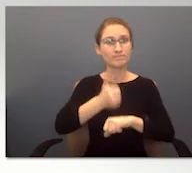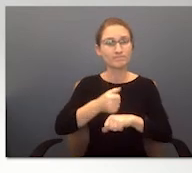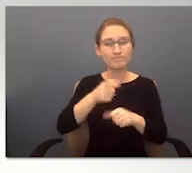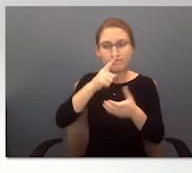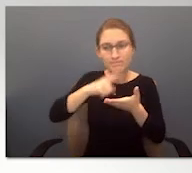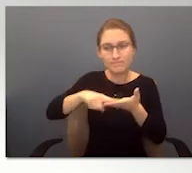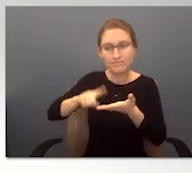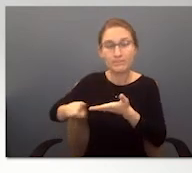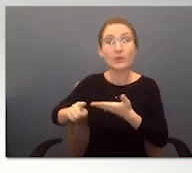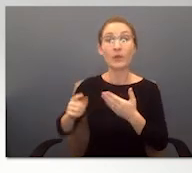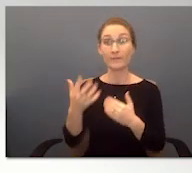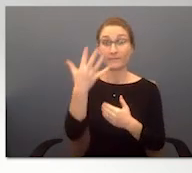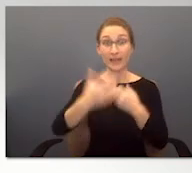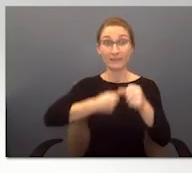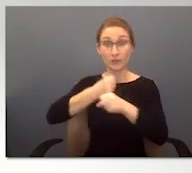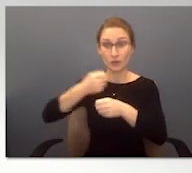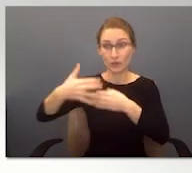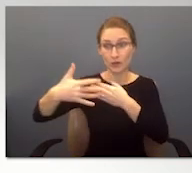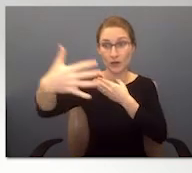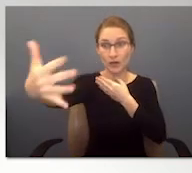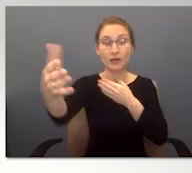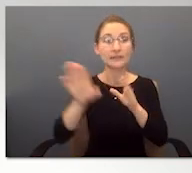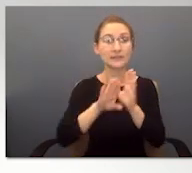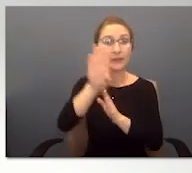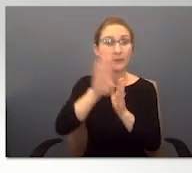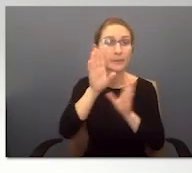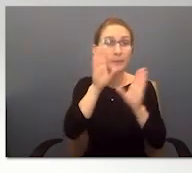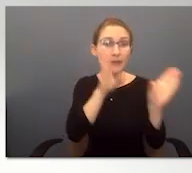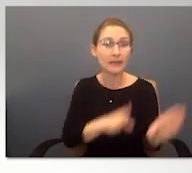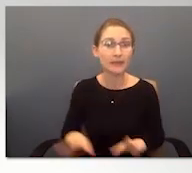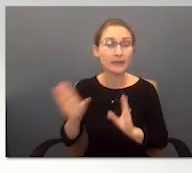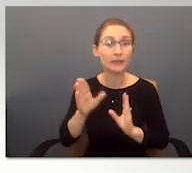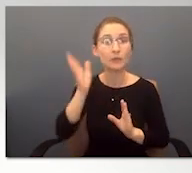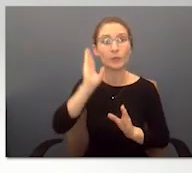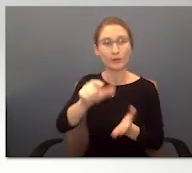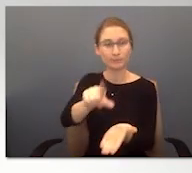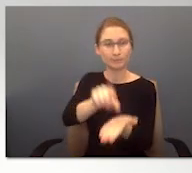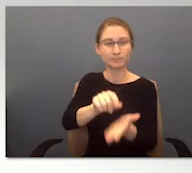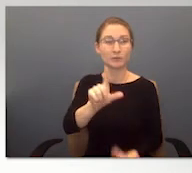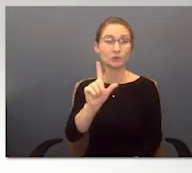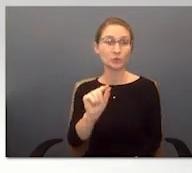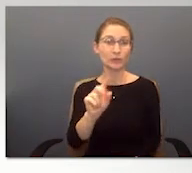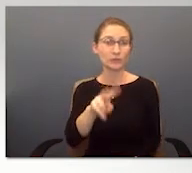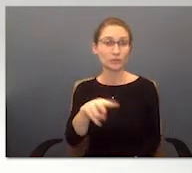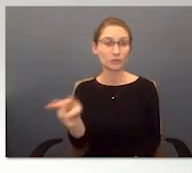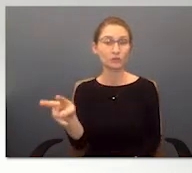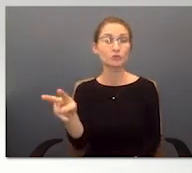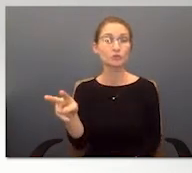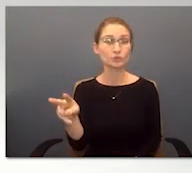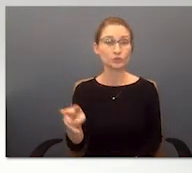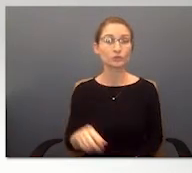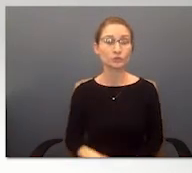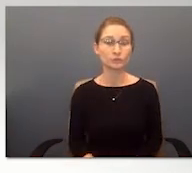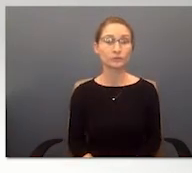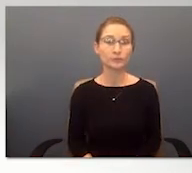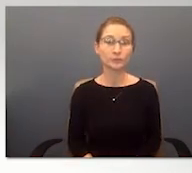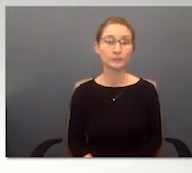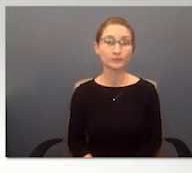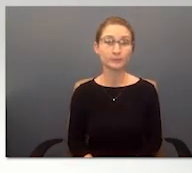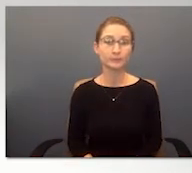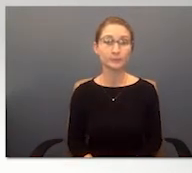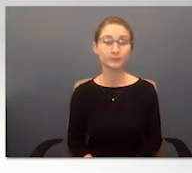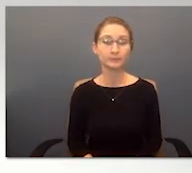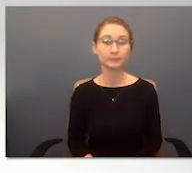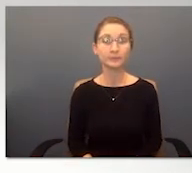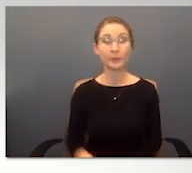5-year state health improvement plan development. It'll be released in January of 2022. We just had our first SHIP, State Health